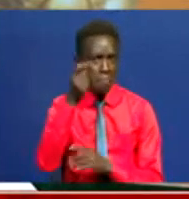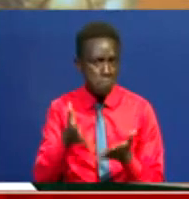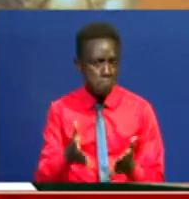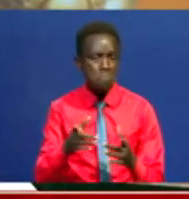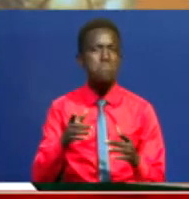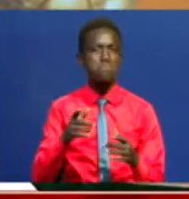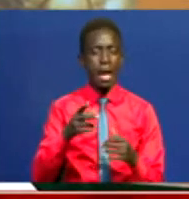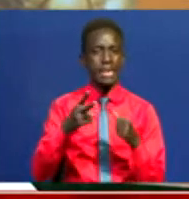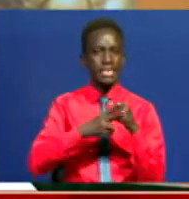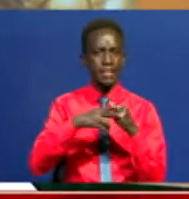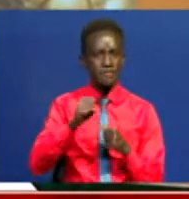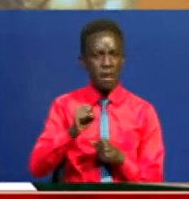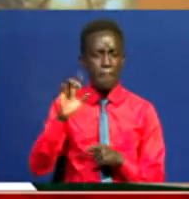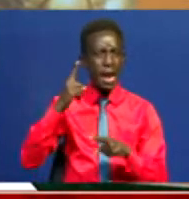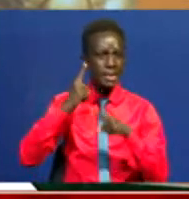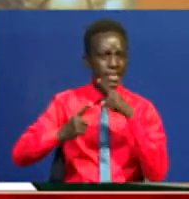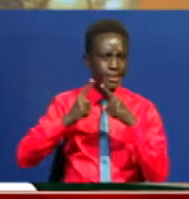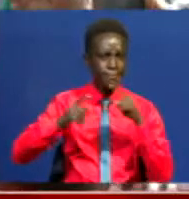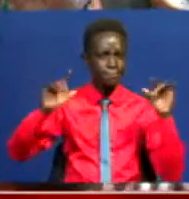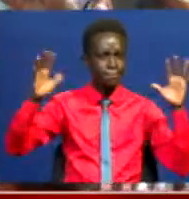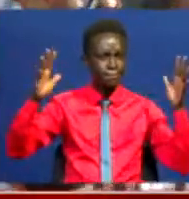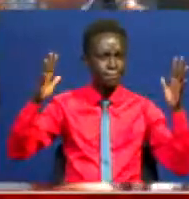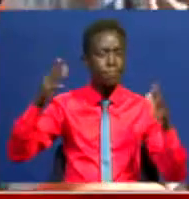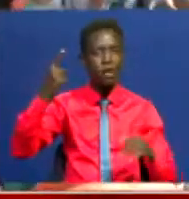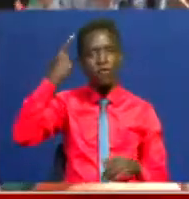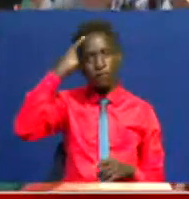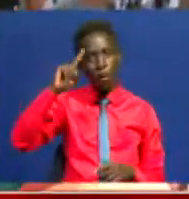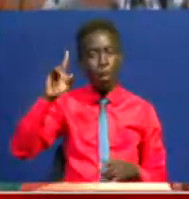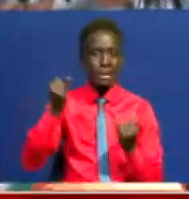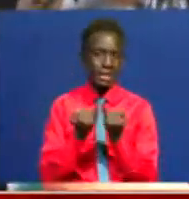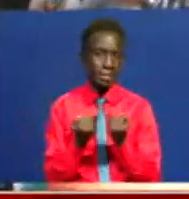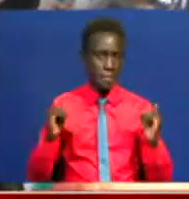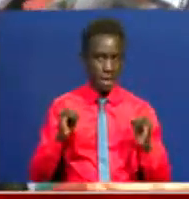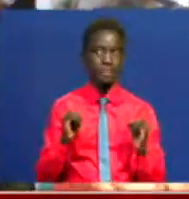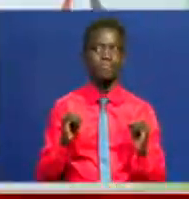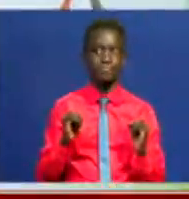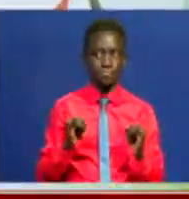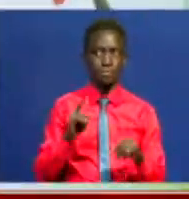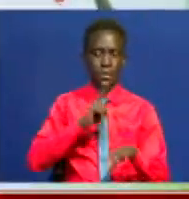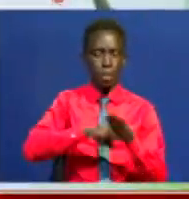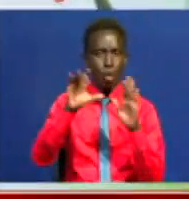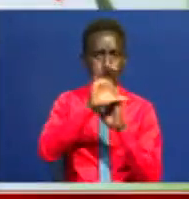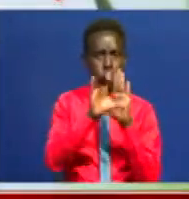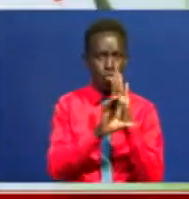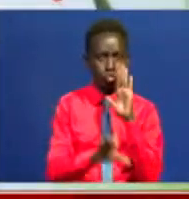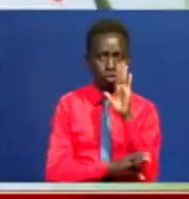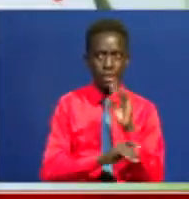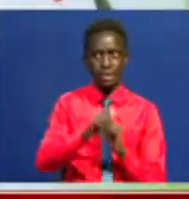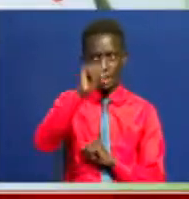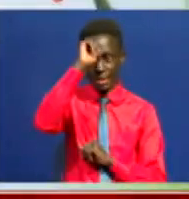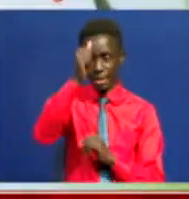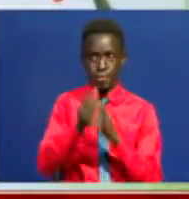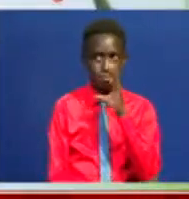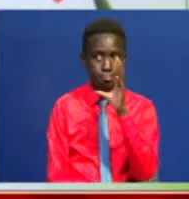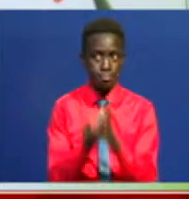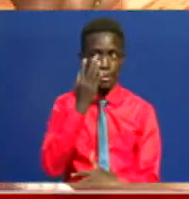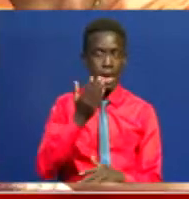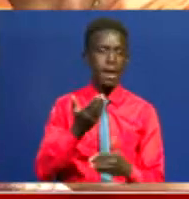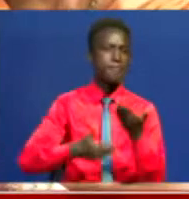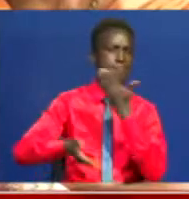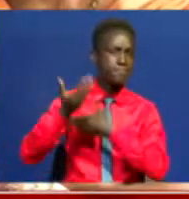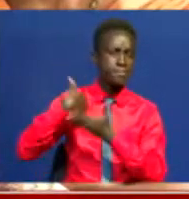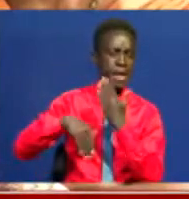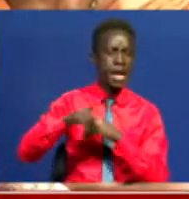which commemorates the adoption of the Constitution of India on the 26th of January back in the year